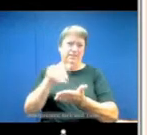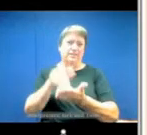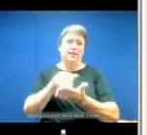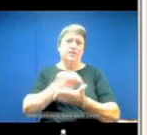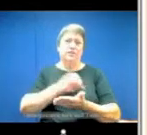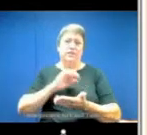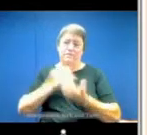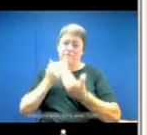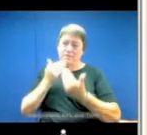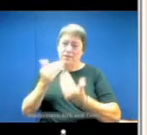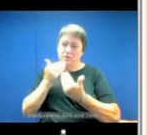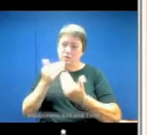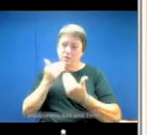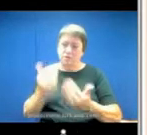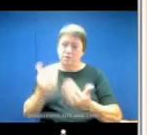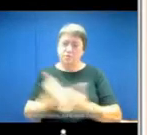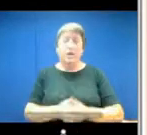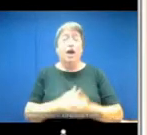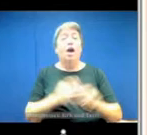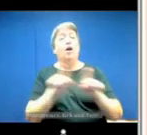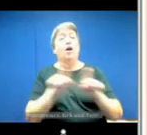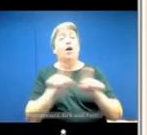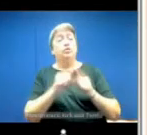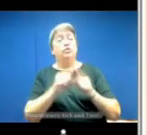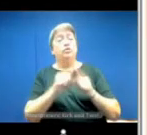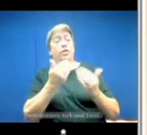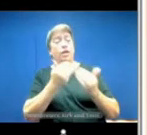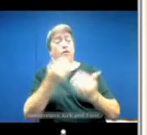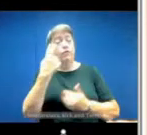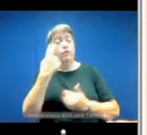I'd also like to thank our interpreters today, Kirk and Terry.